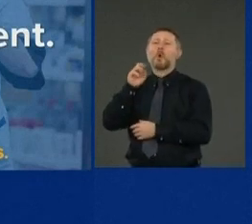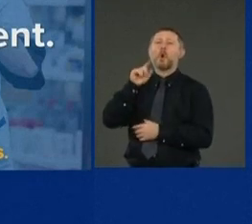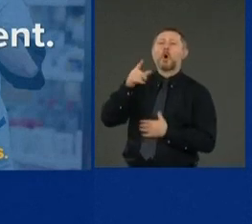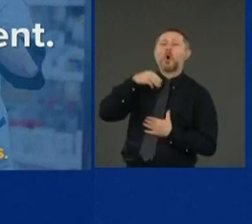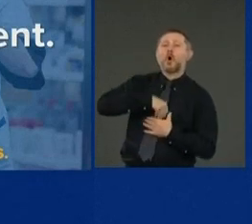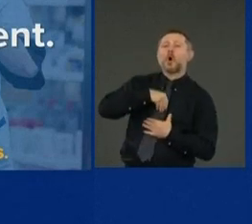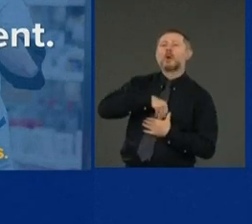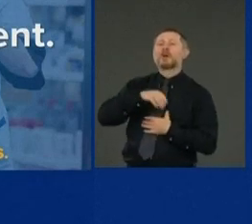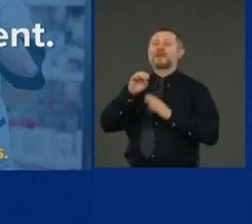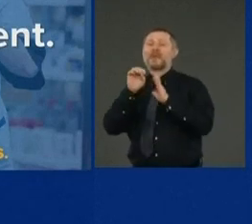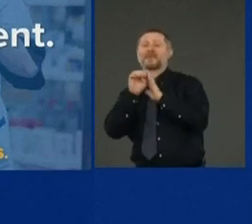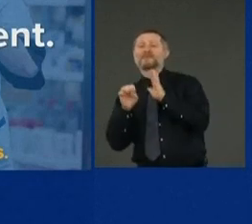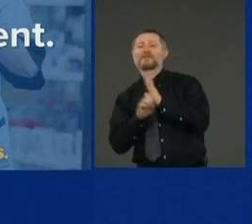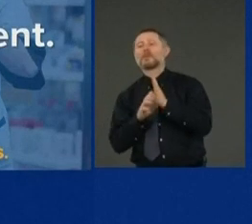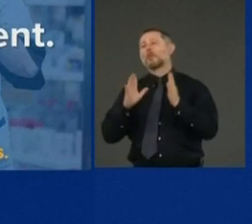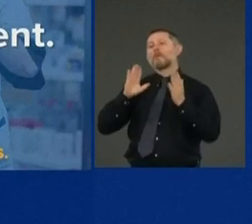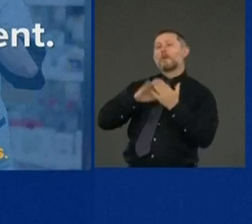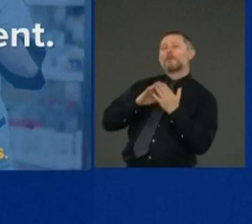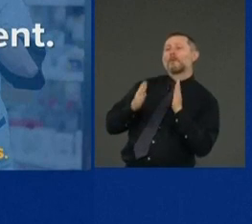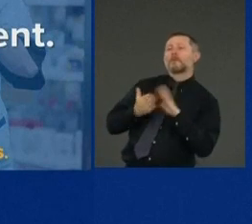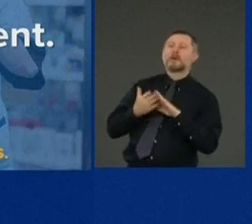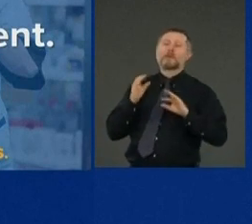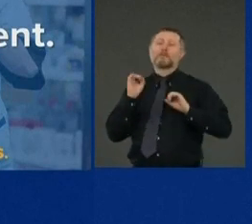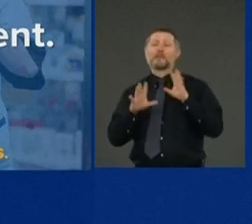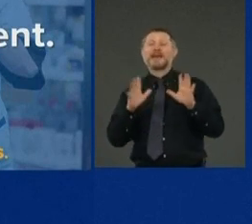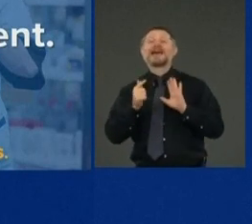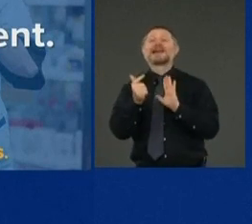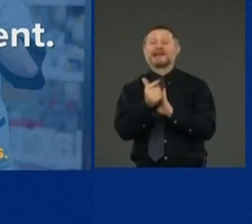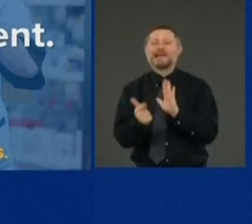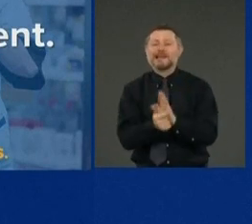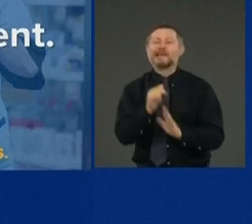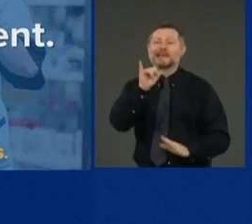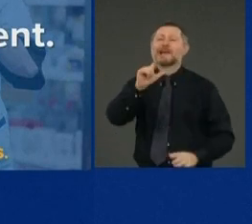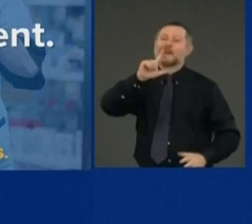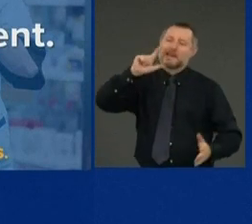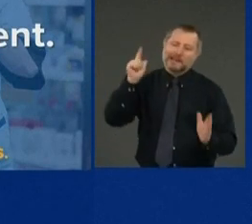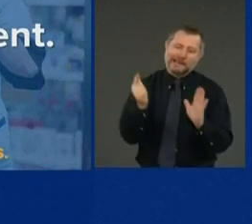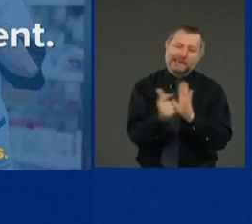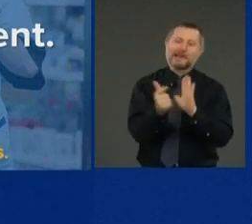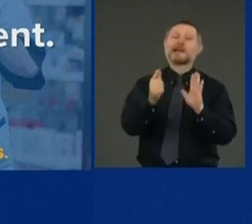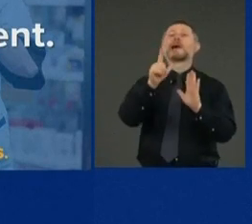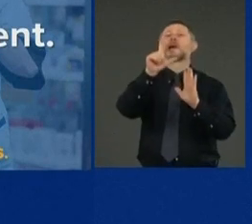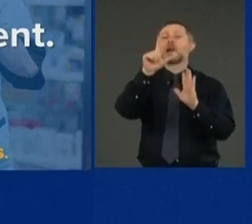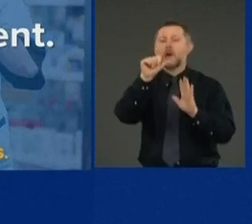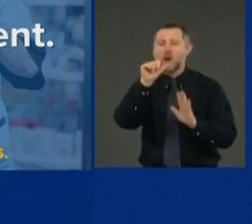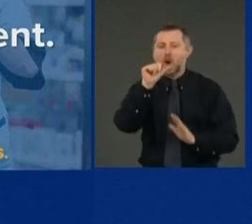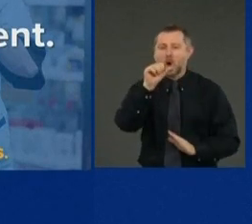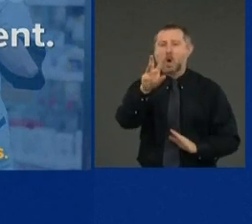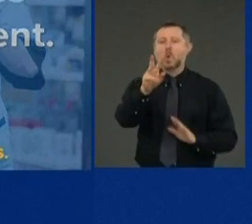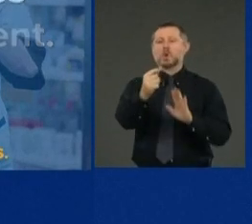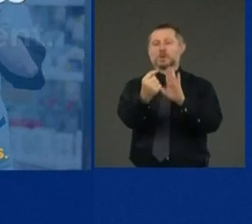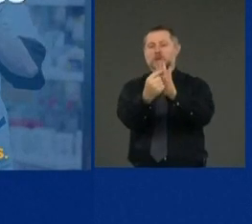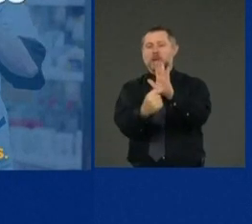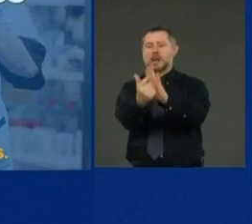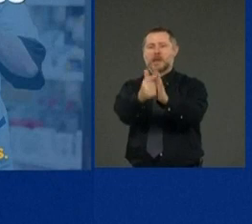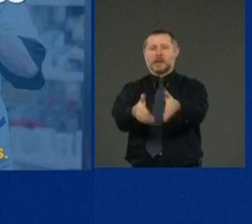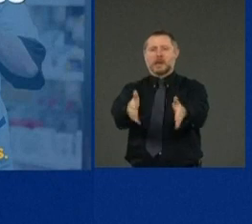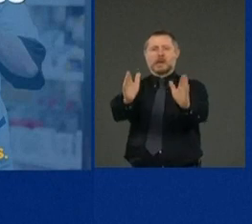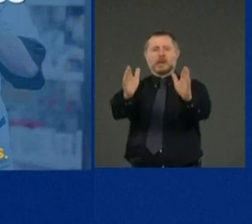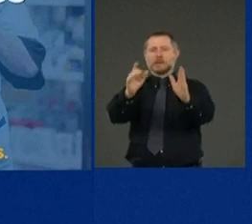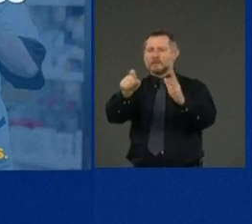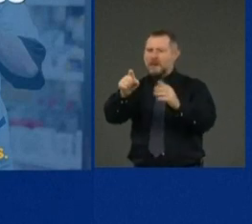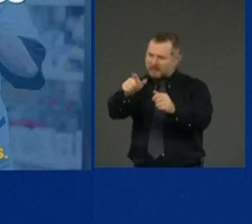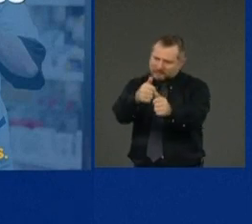it's legal. These are the laws also. So be aware of the law, follow the law. Local government has to do